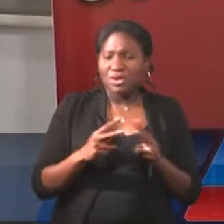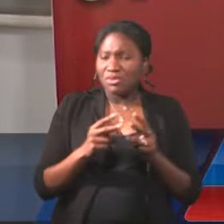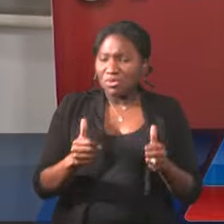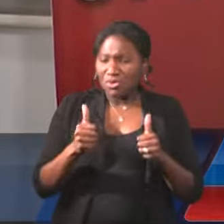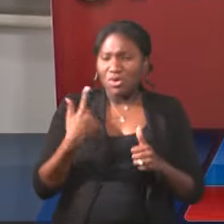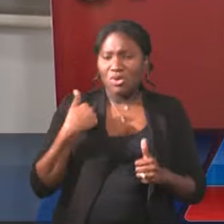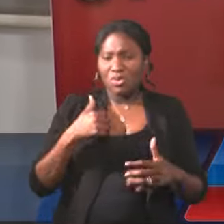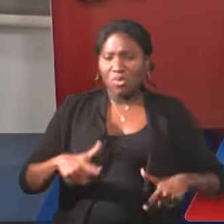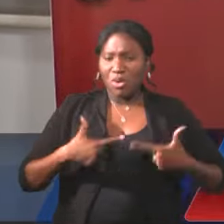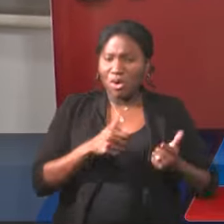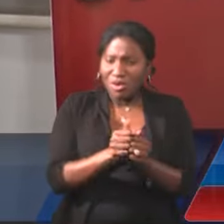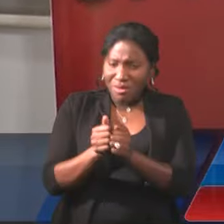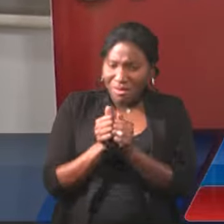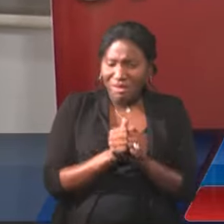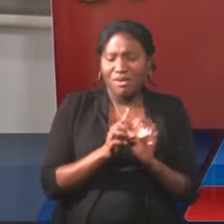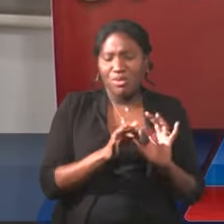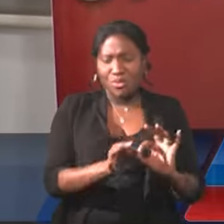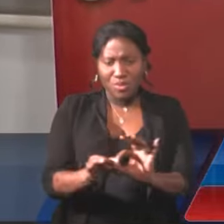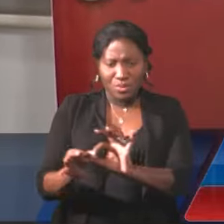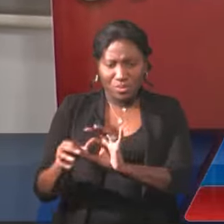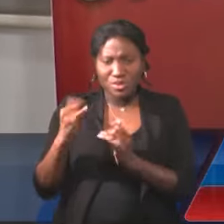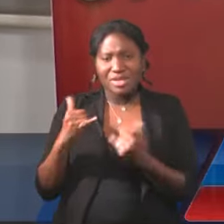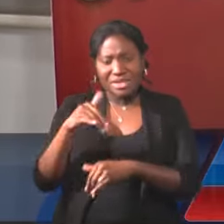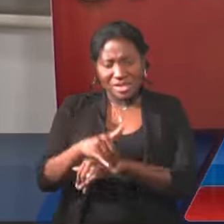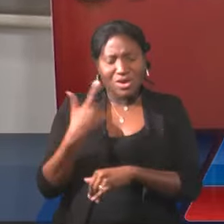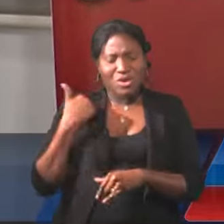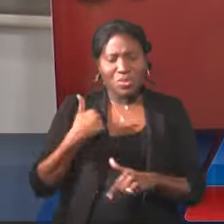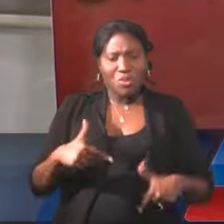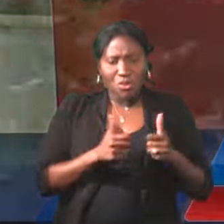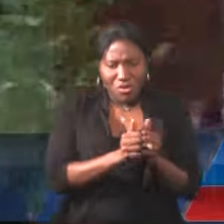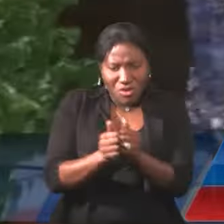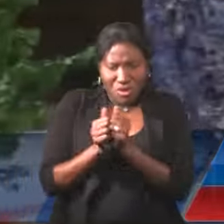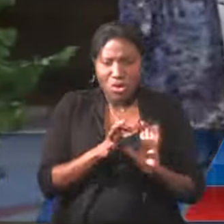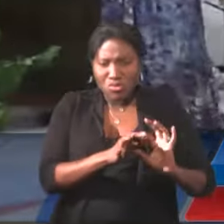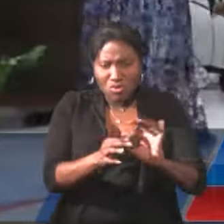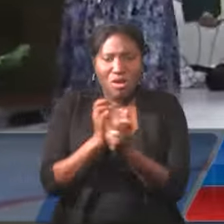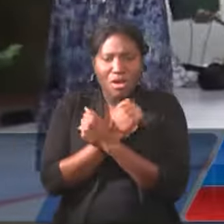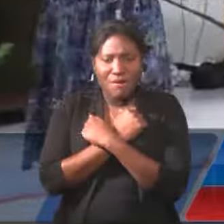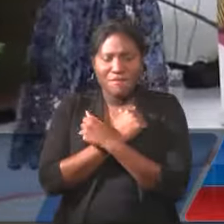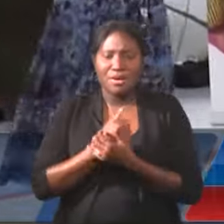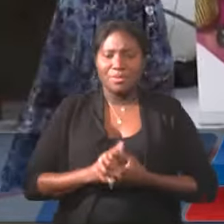brethren to dwell together in unity. So this evening, we are dwelling together in unity and love.